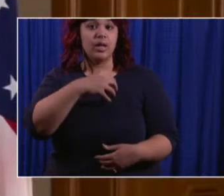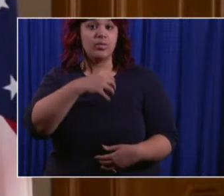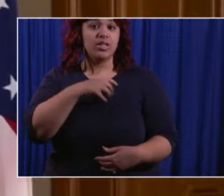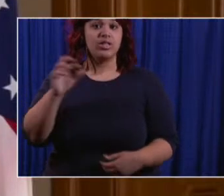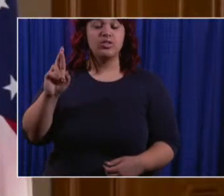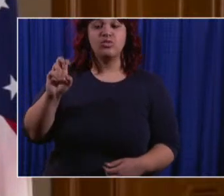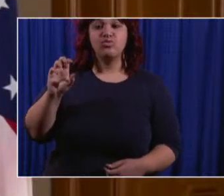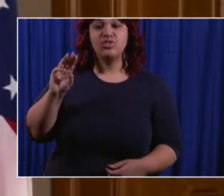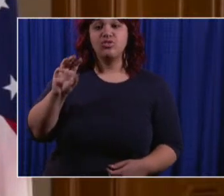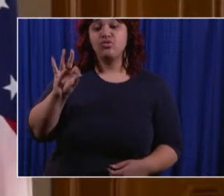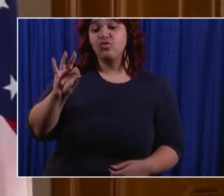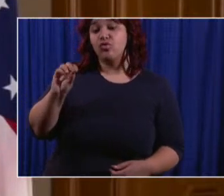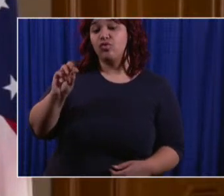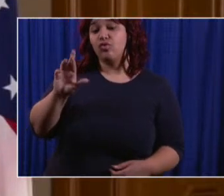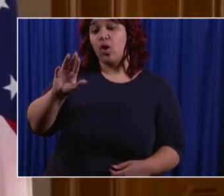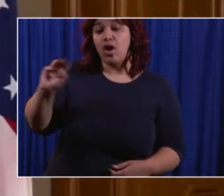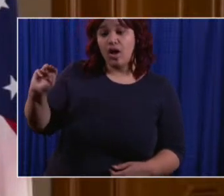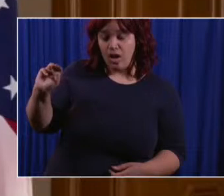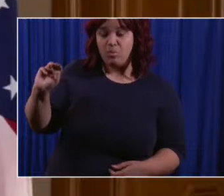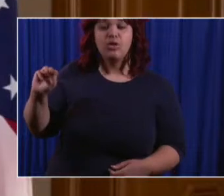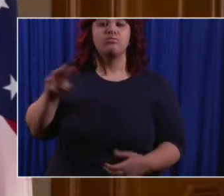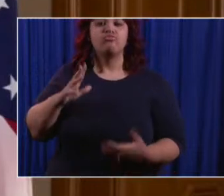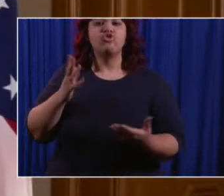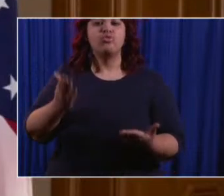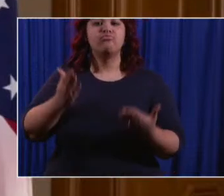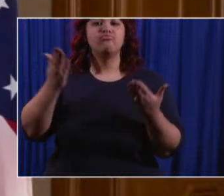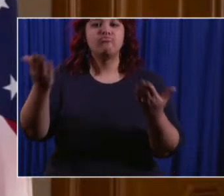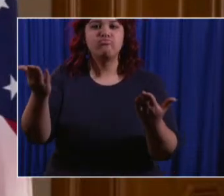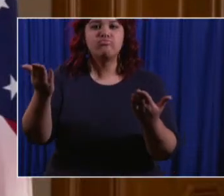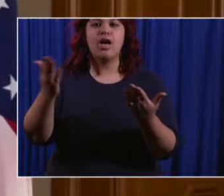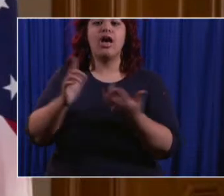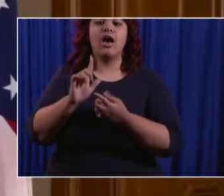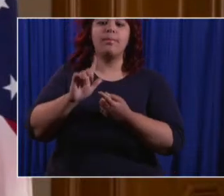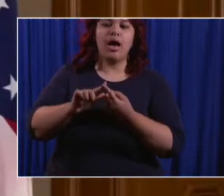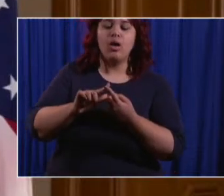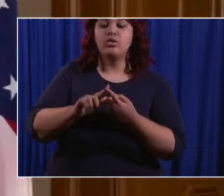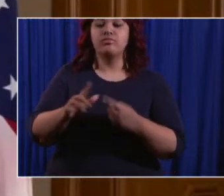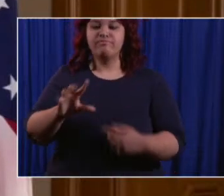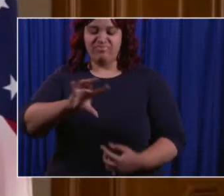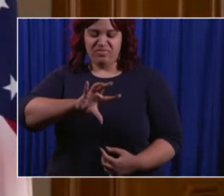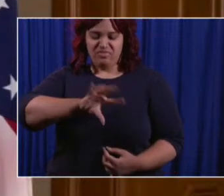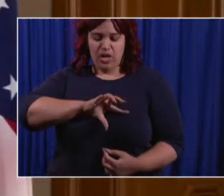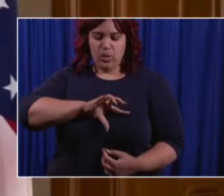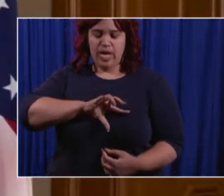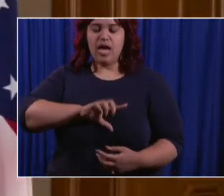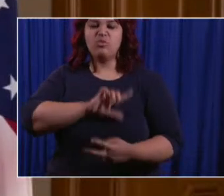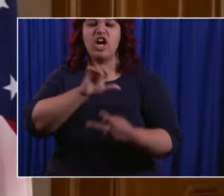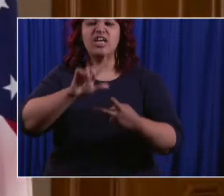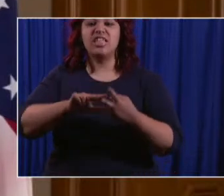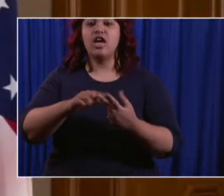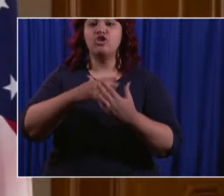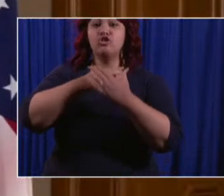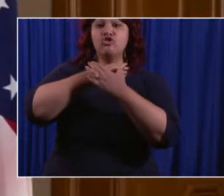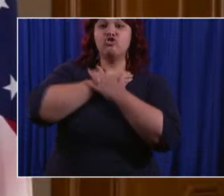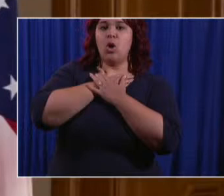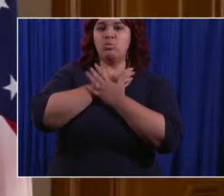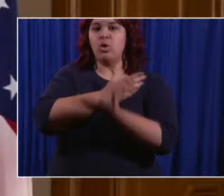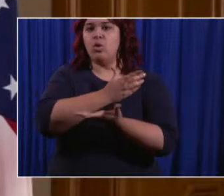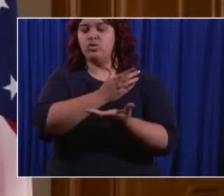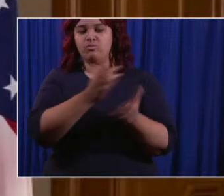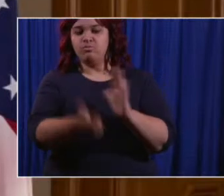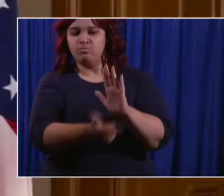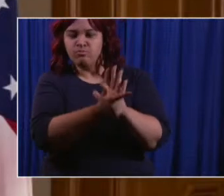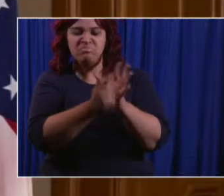centered on use of force, body cameras, chokeholds, recruitment, training, and some other provisions. Didn't go anywhere in the legislature.